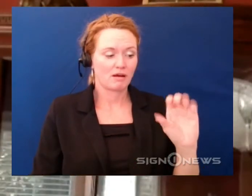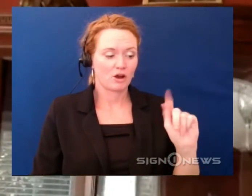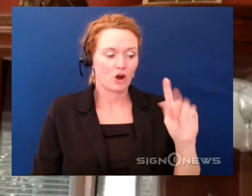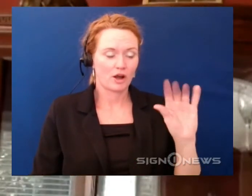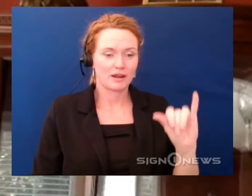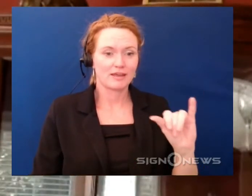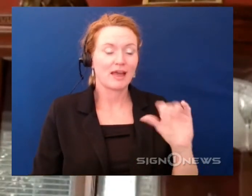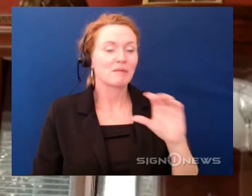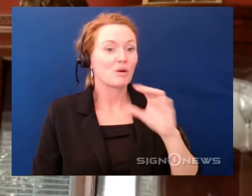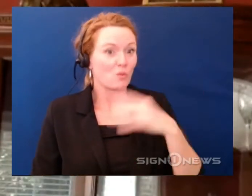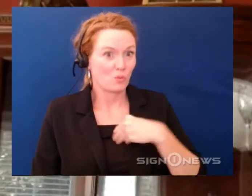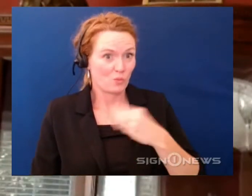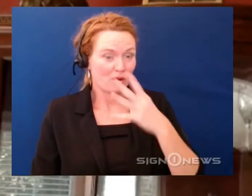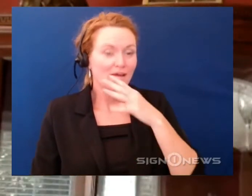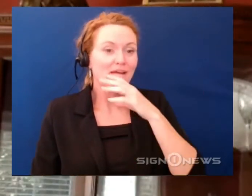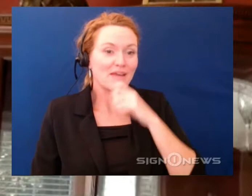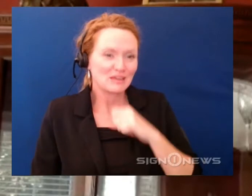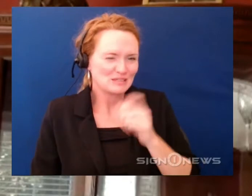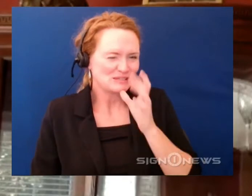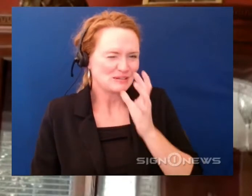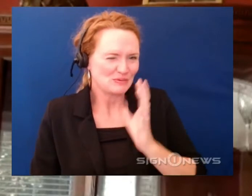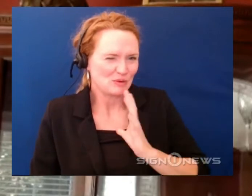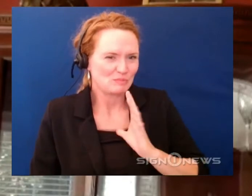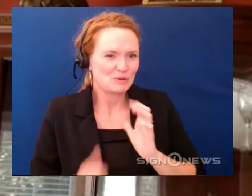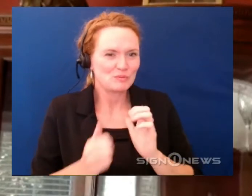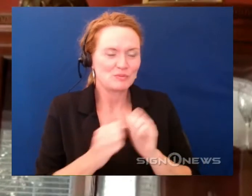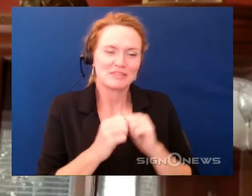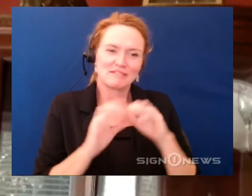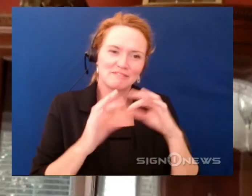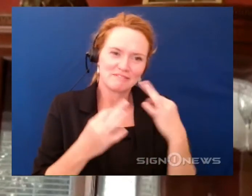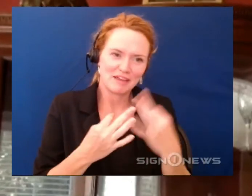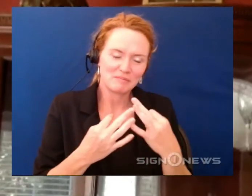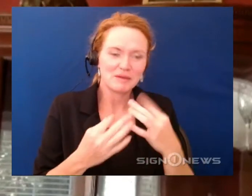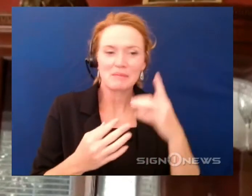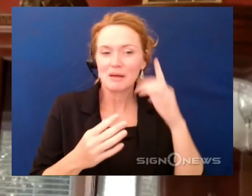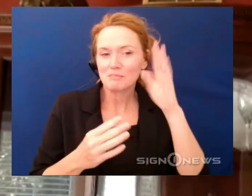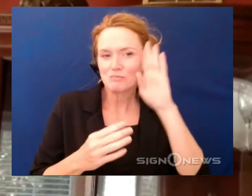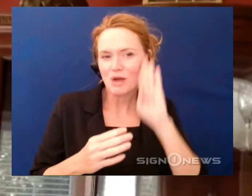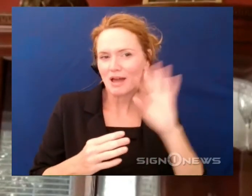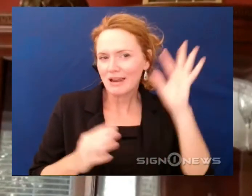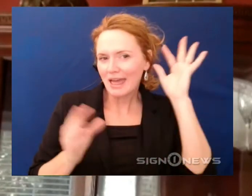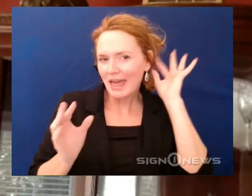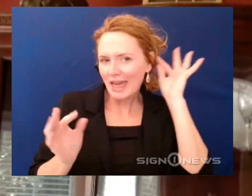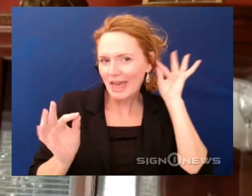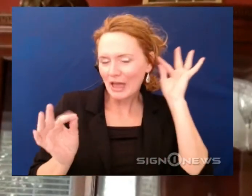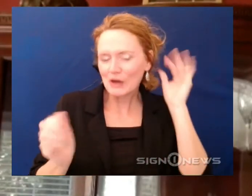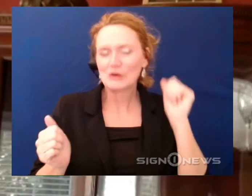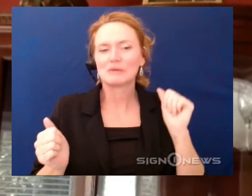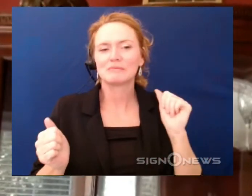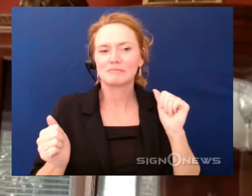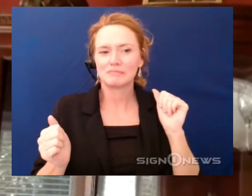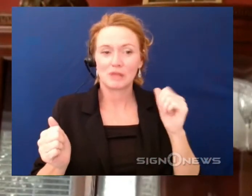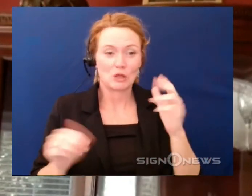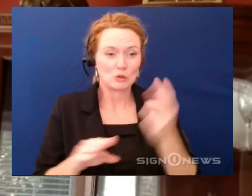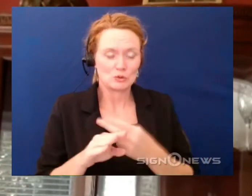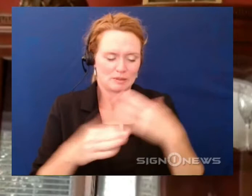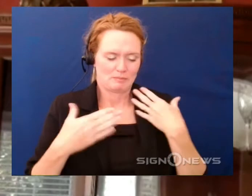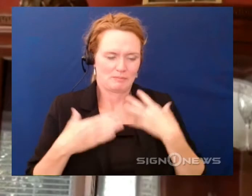aging woman with a thin face, and I have brown hair, and I'm wearing a blue